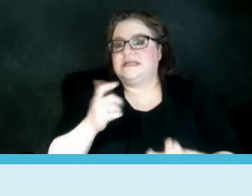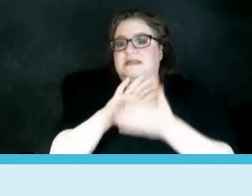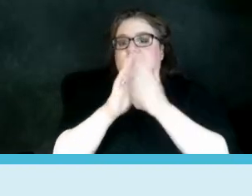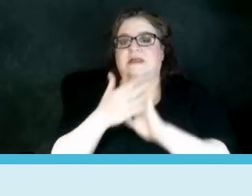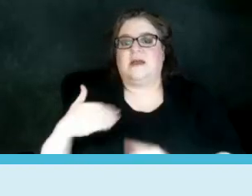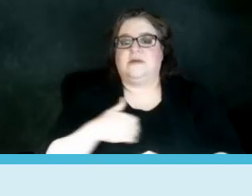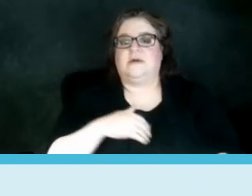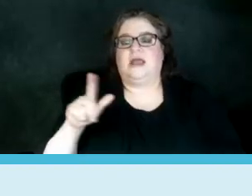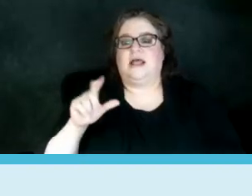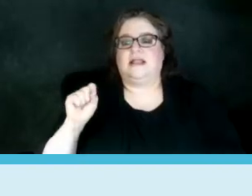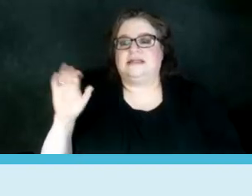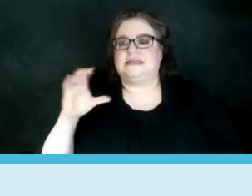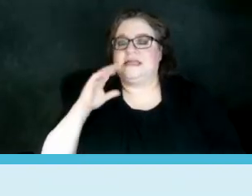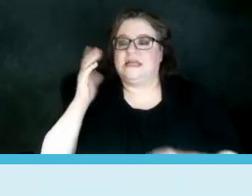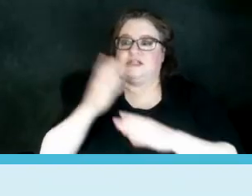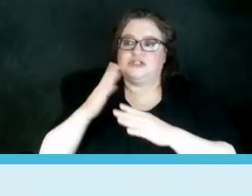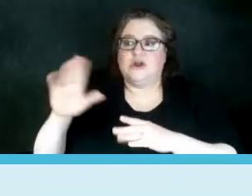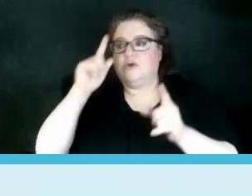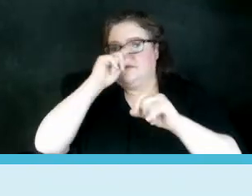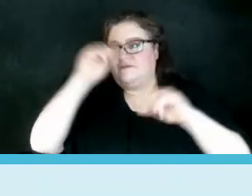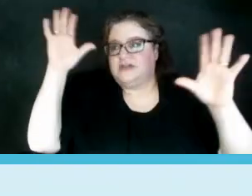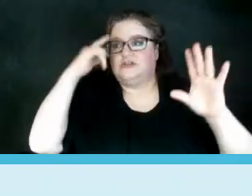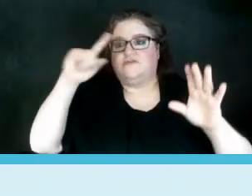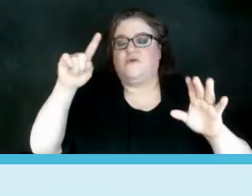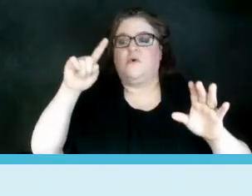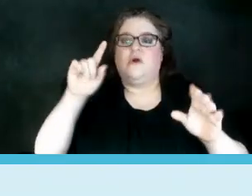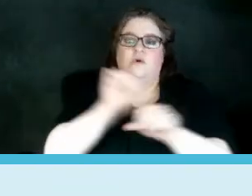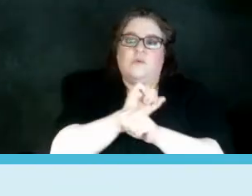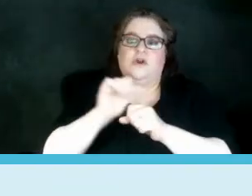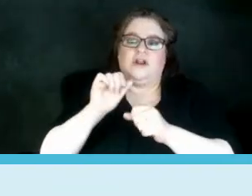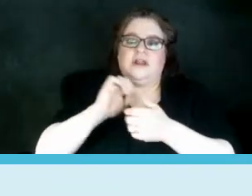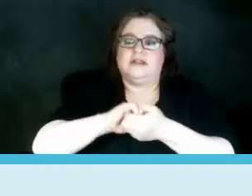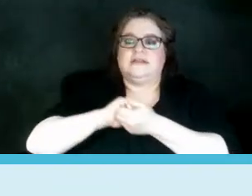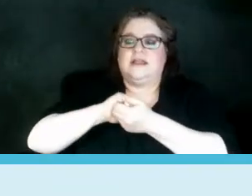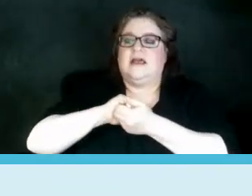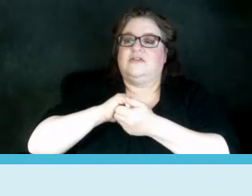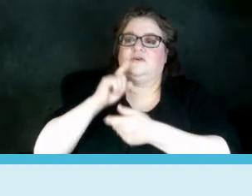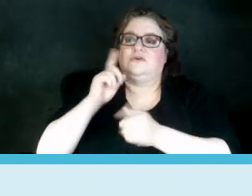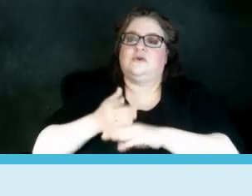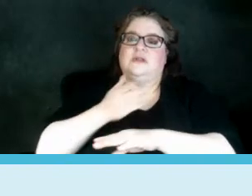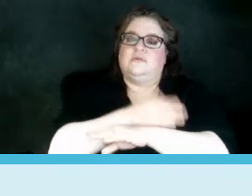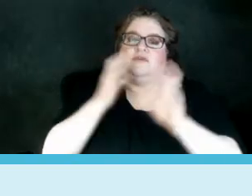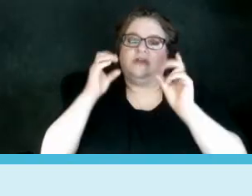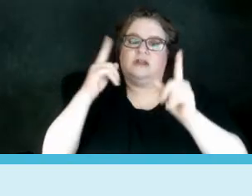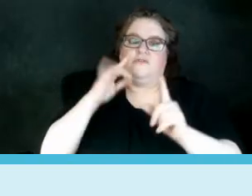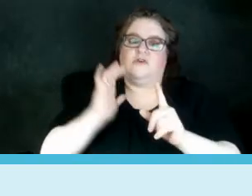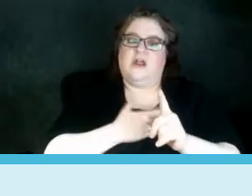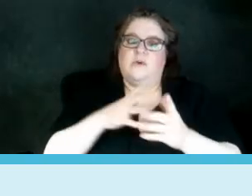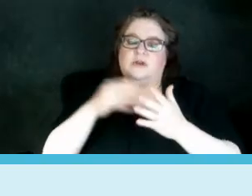of the LSC, and share your vision for, working together to improve education for our